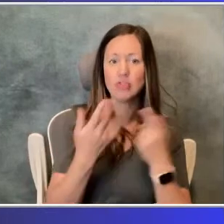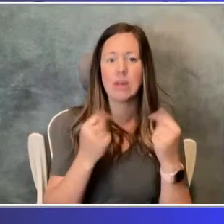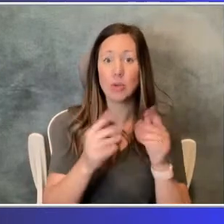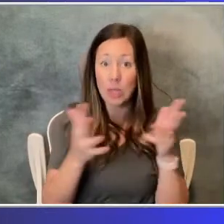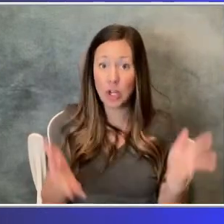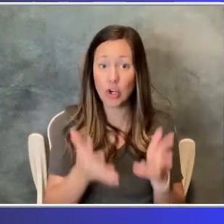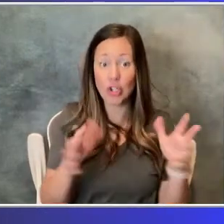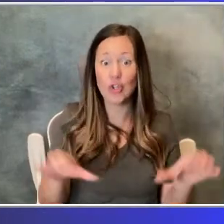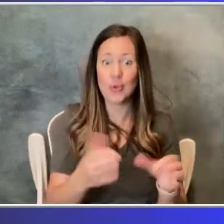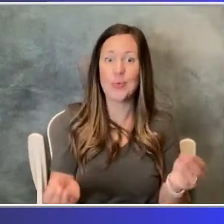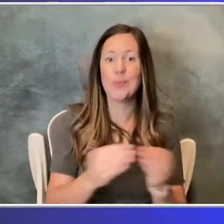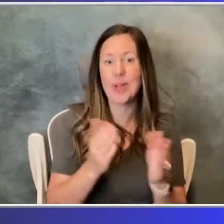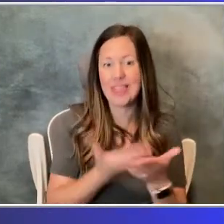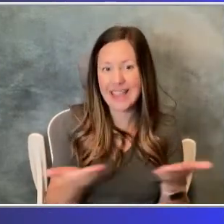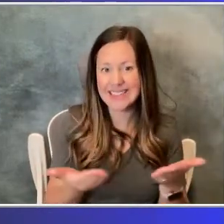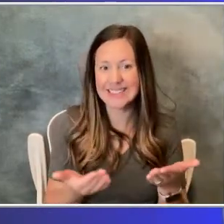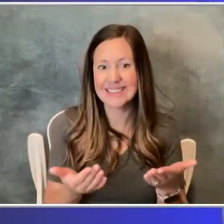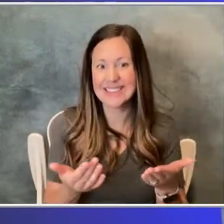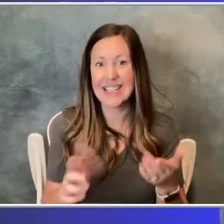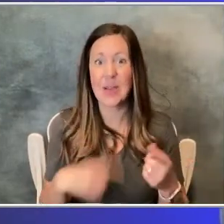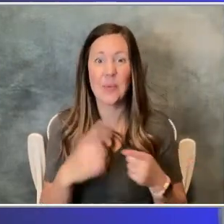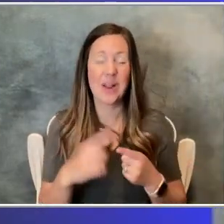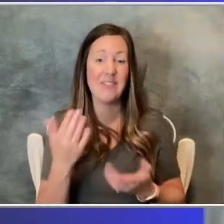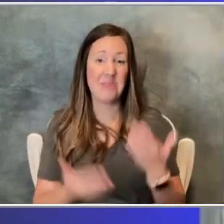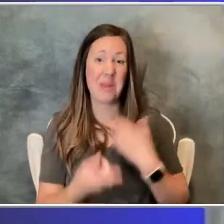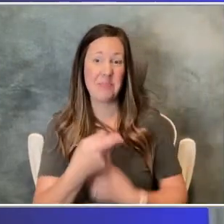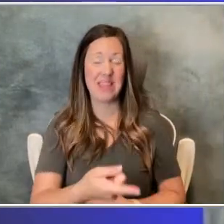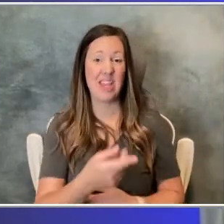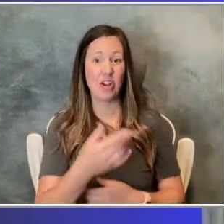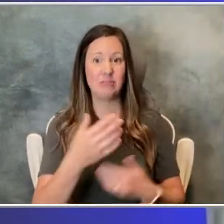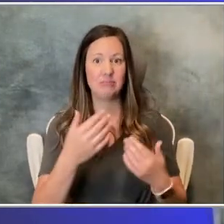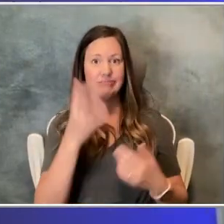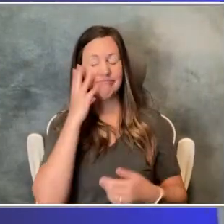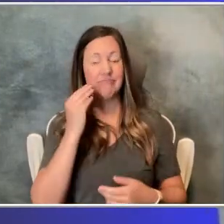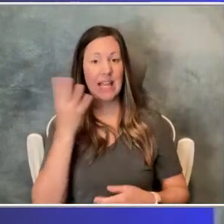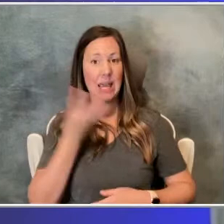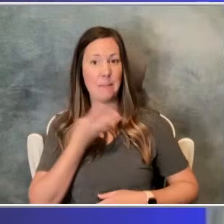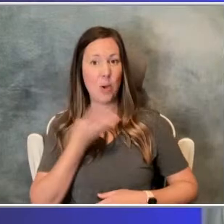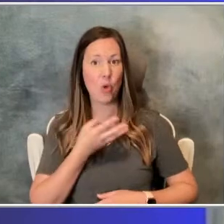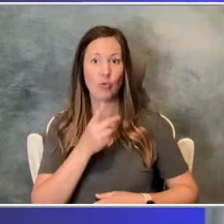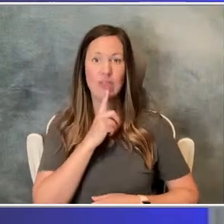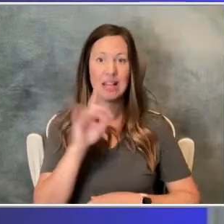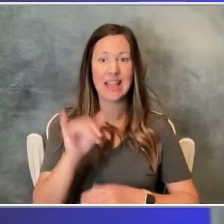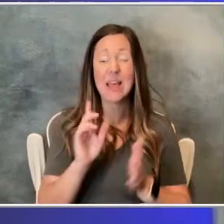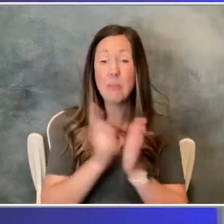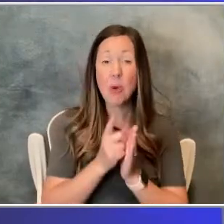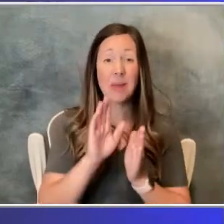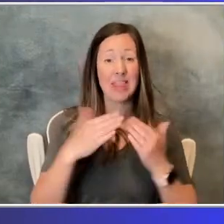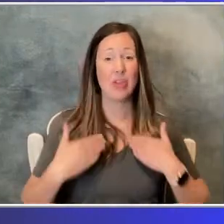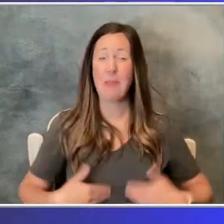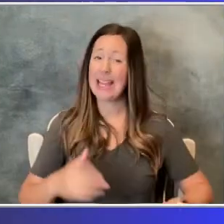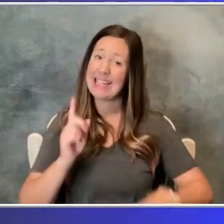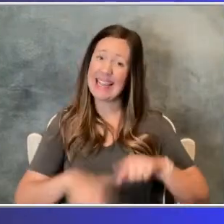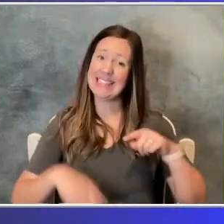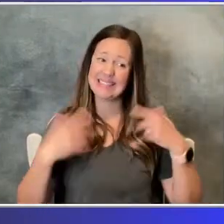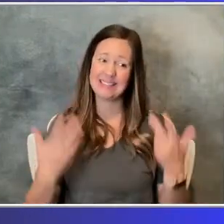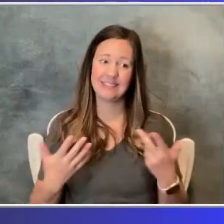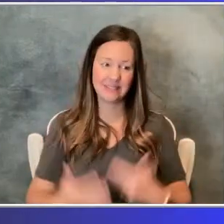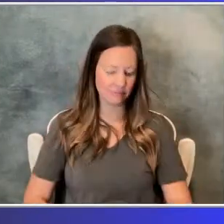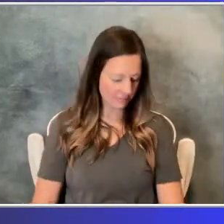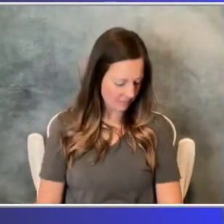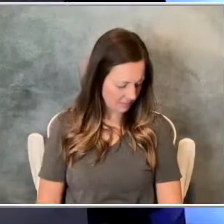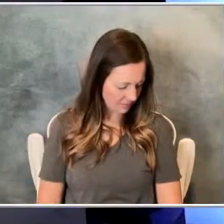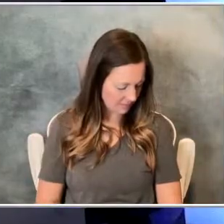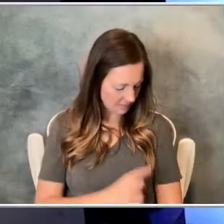more things when maybe they're undergoing chemotherapy treatment, and just at that moment their body can't do more. If I could just add one